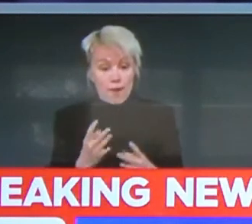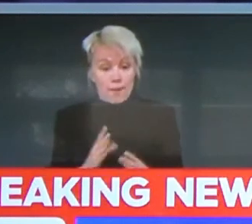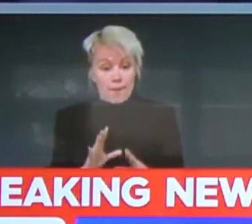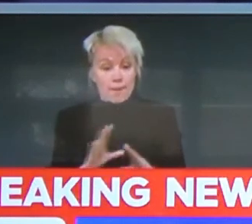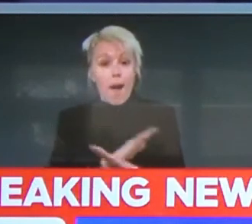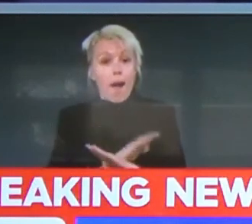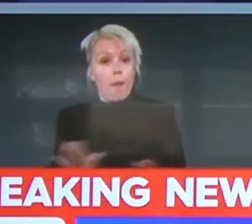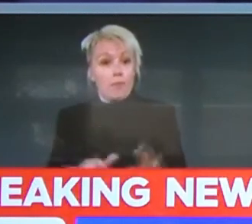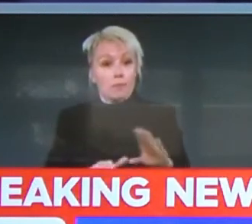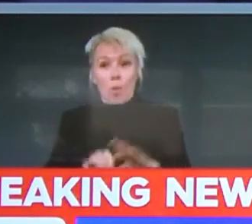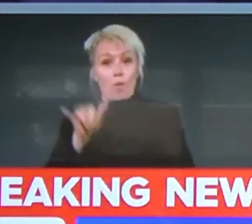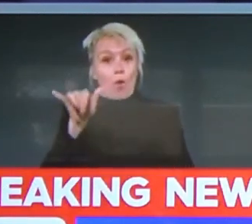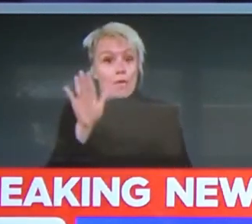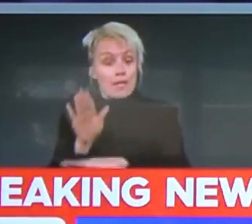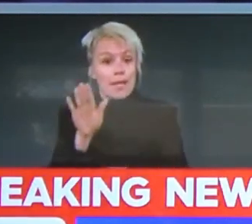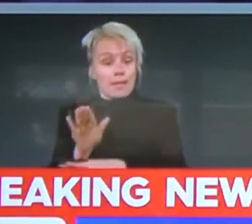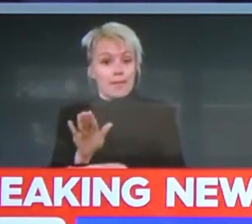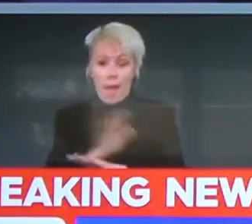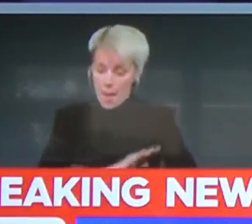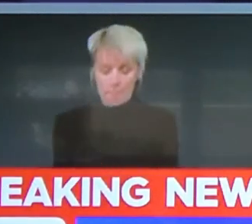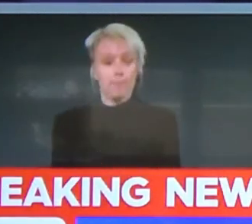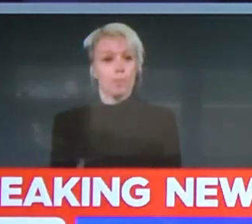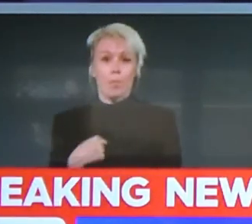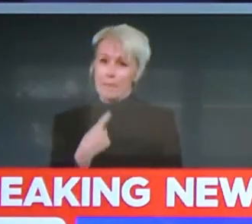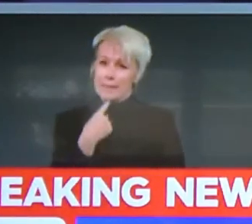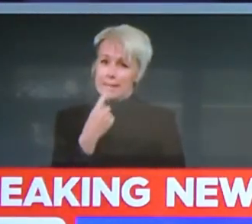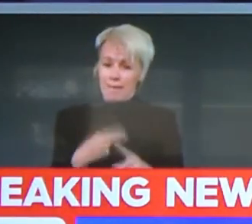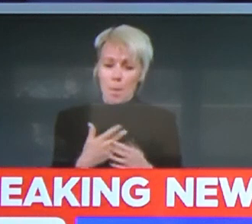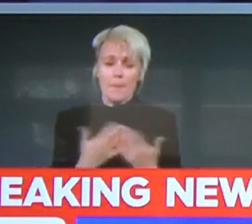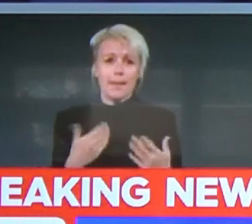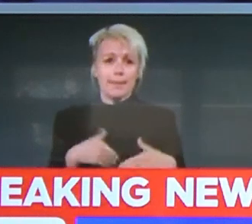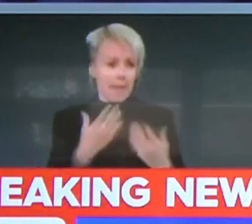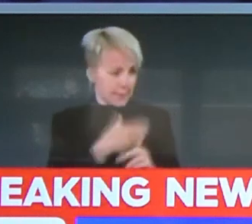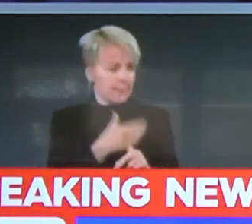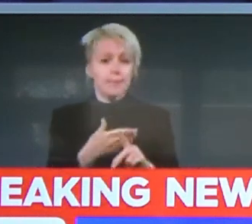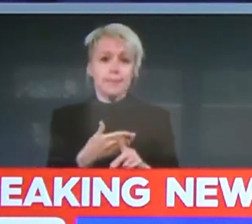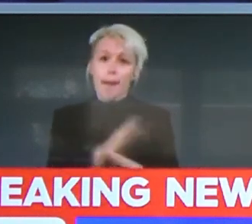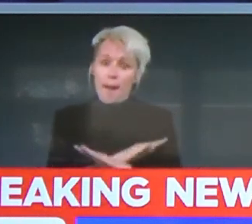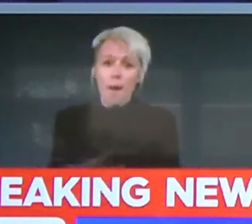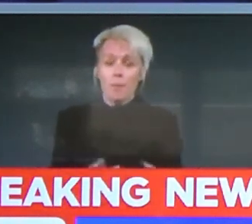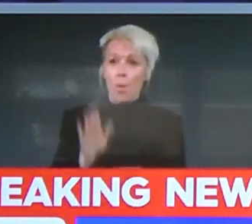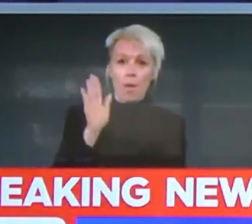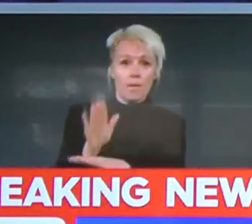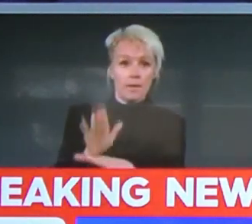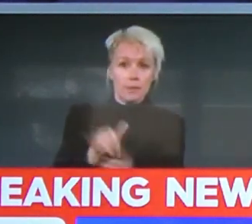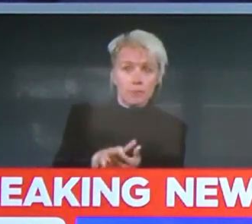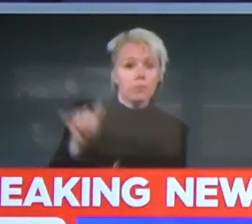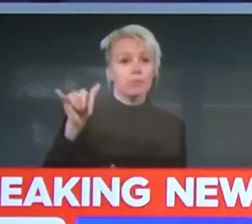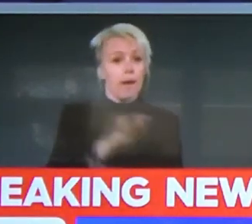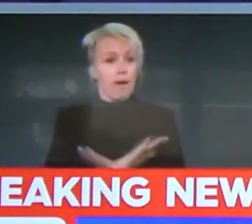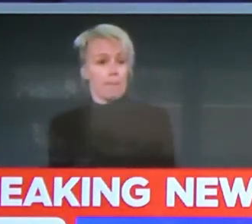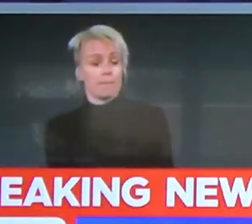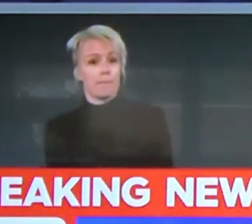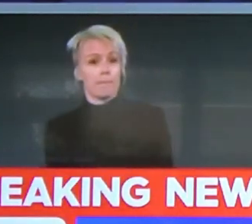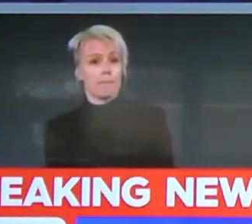getting on a plane and going overseas. We've been making that point for some time. The direction is being worked on overnight, and